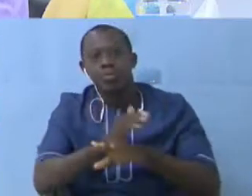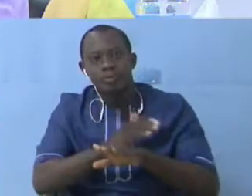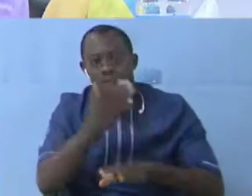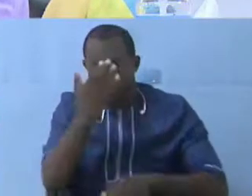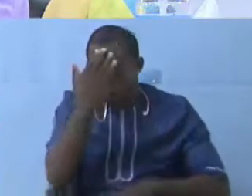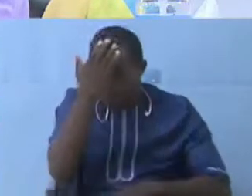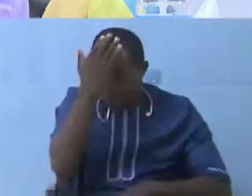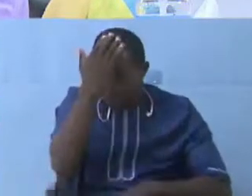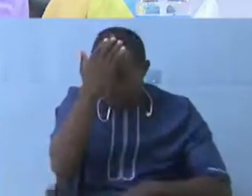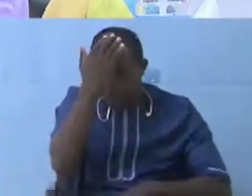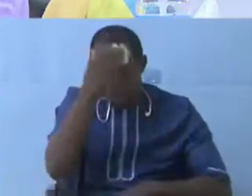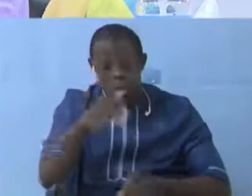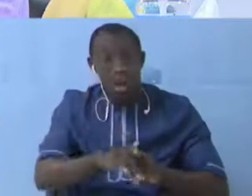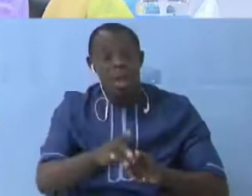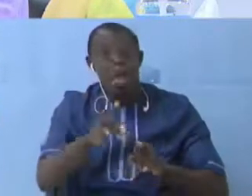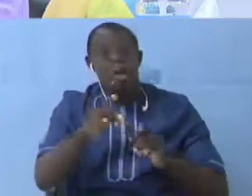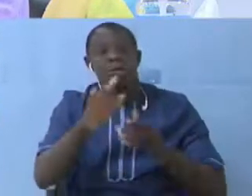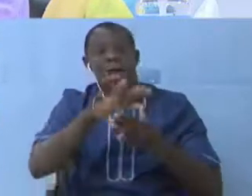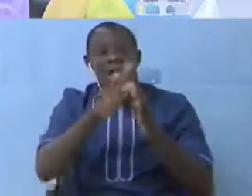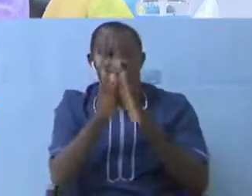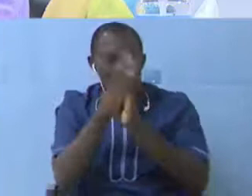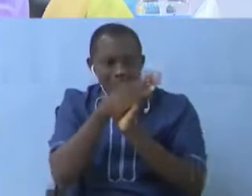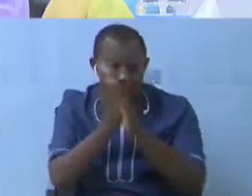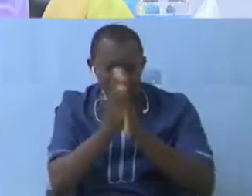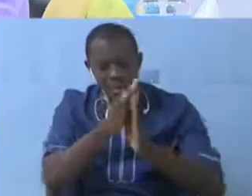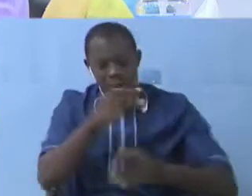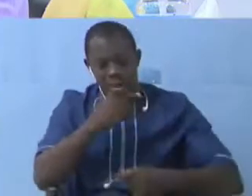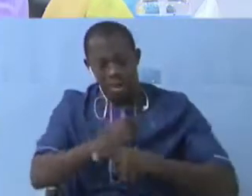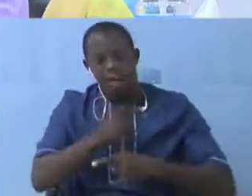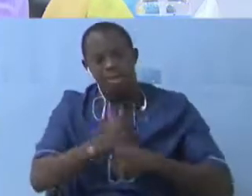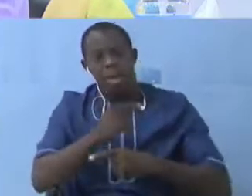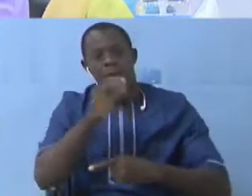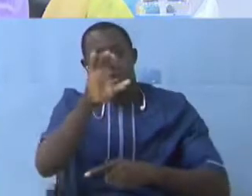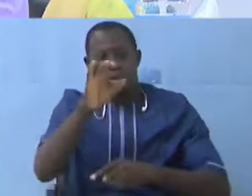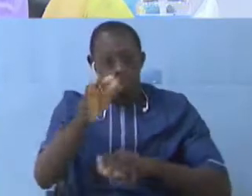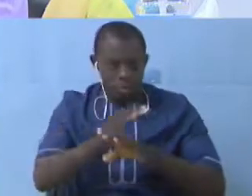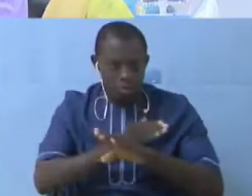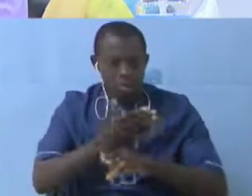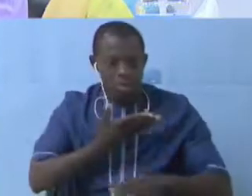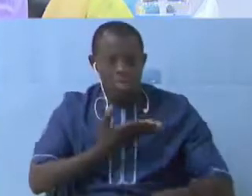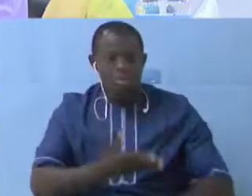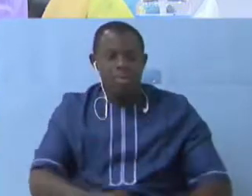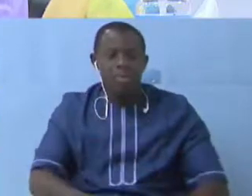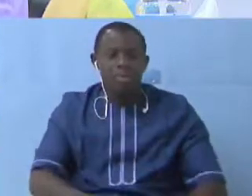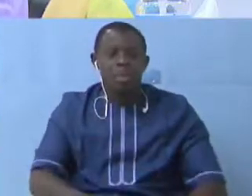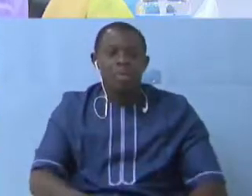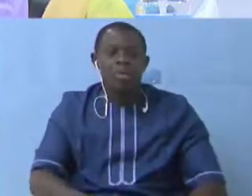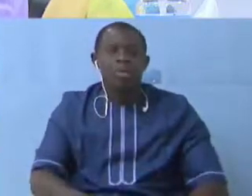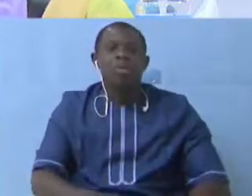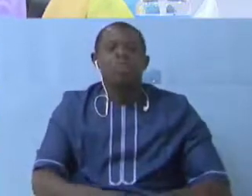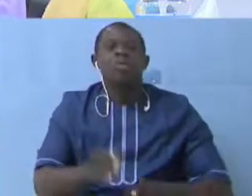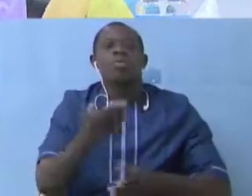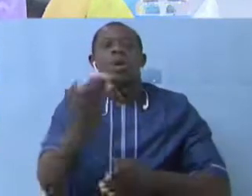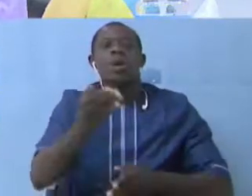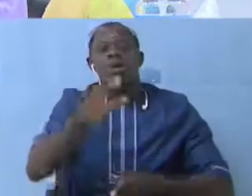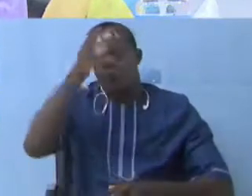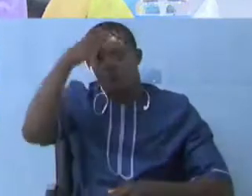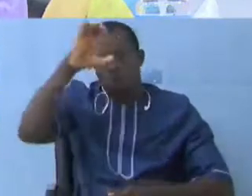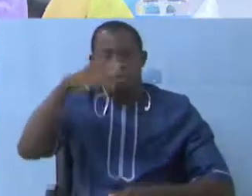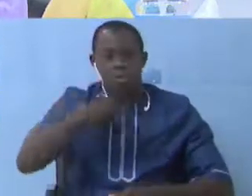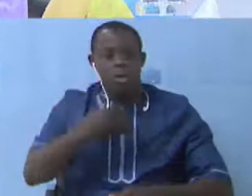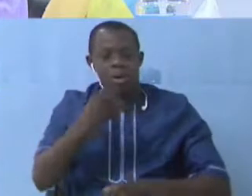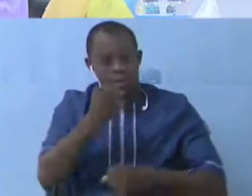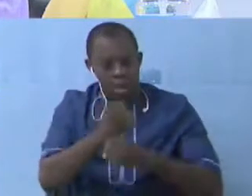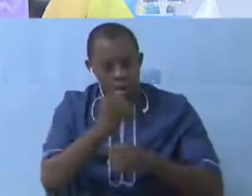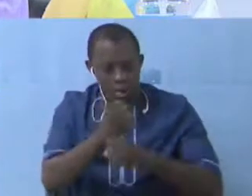Jawara against the Gambia. Bokk na ci demen Sir Dawda Jawara ci kaw Gambia. Where the commission attempted really to clarify